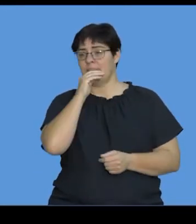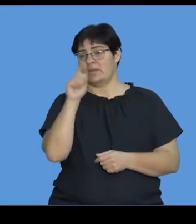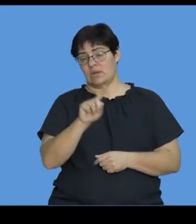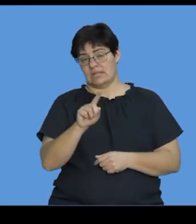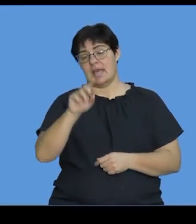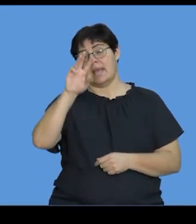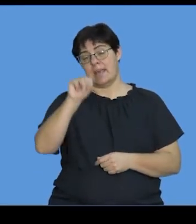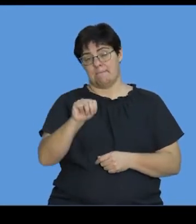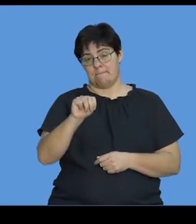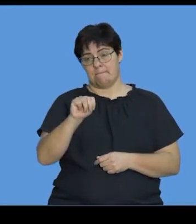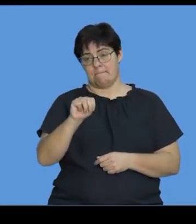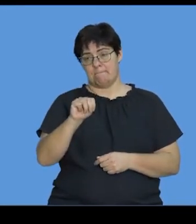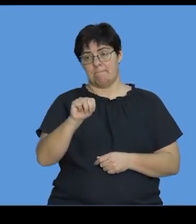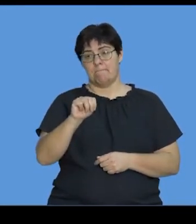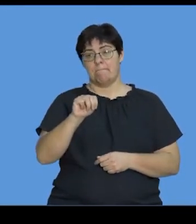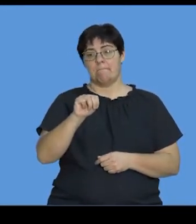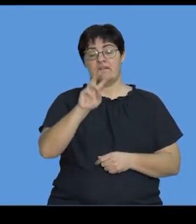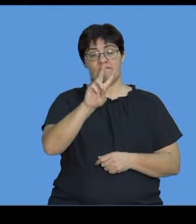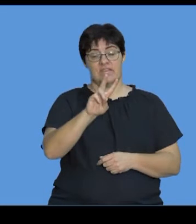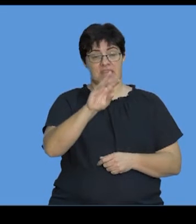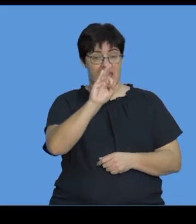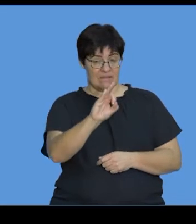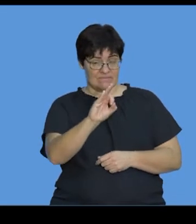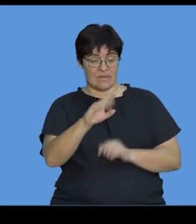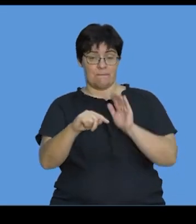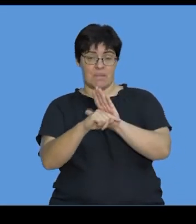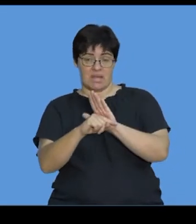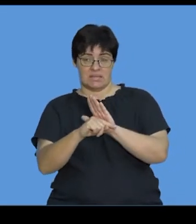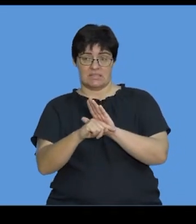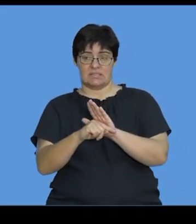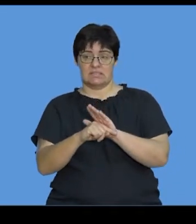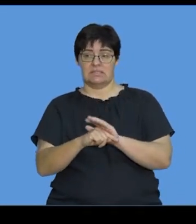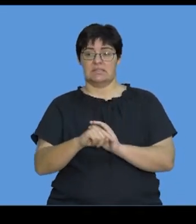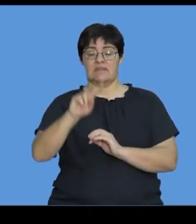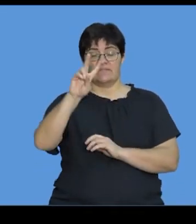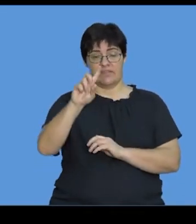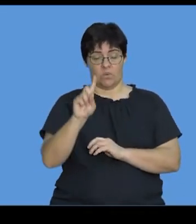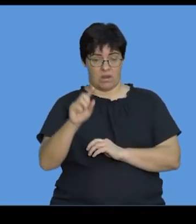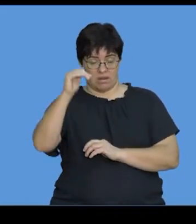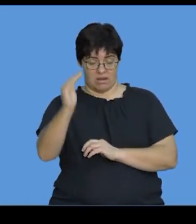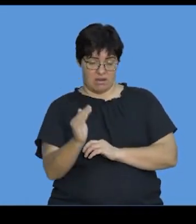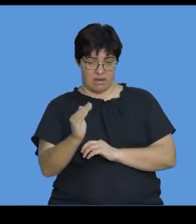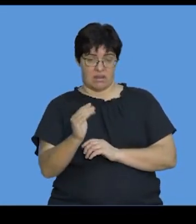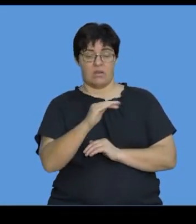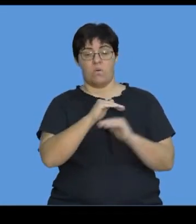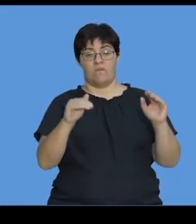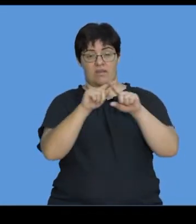it's mass, final velocity, minus initial velocity over